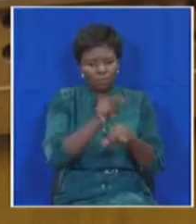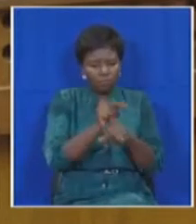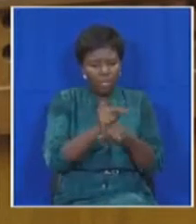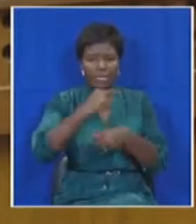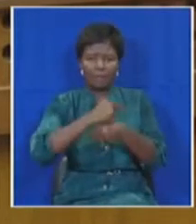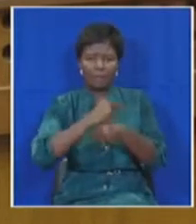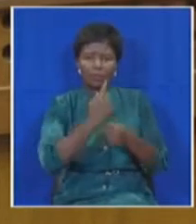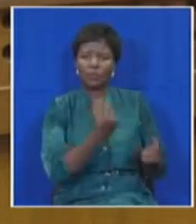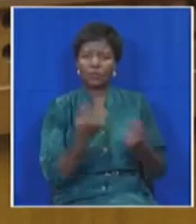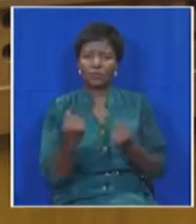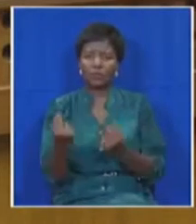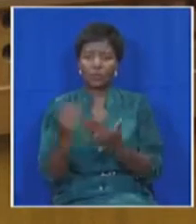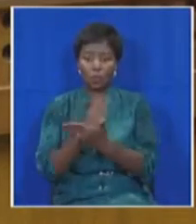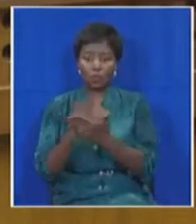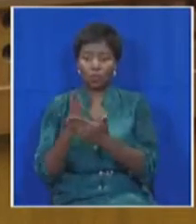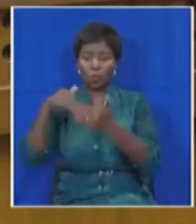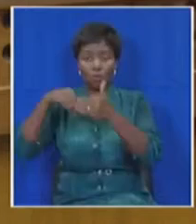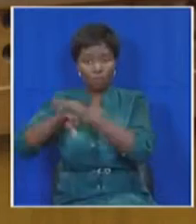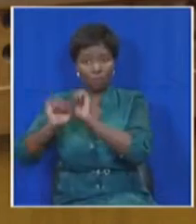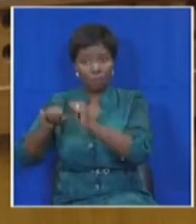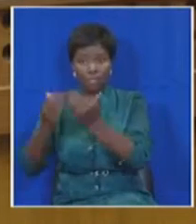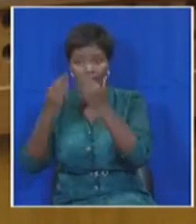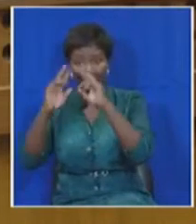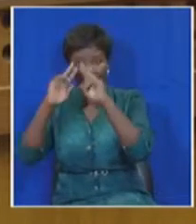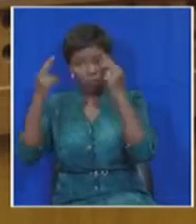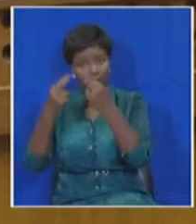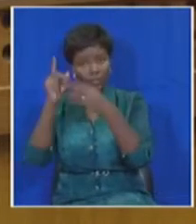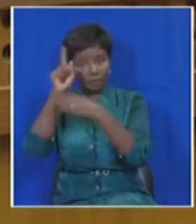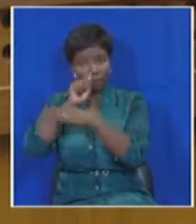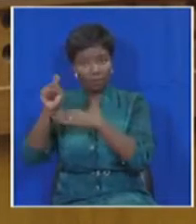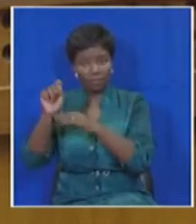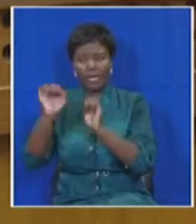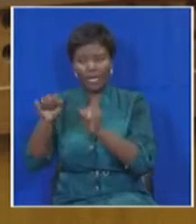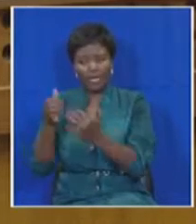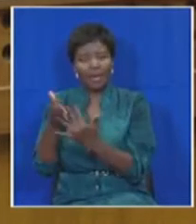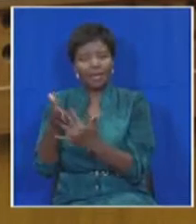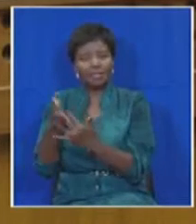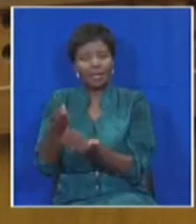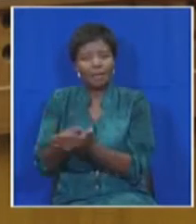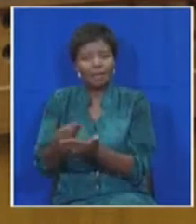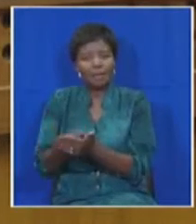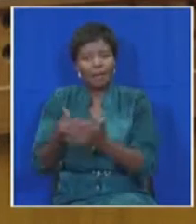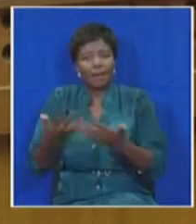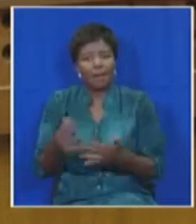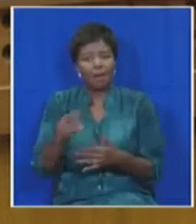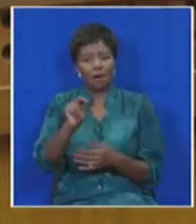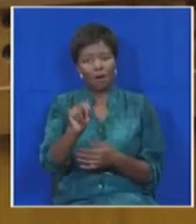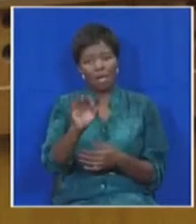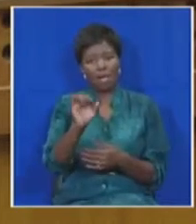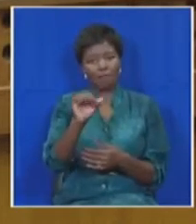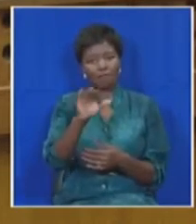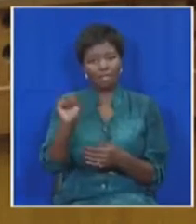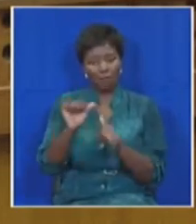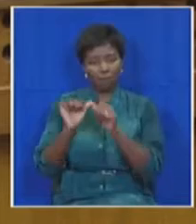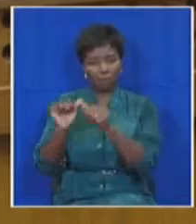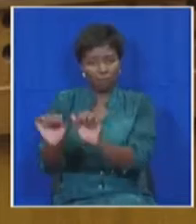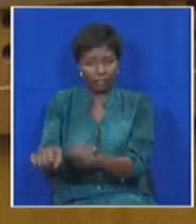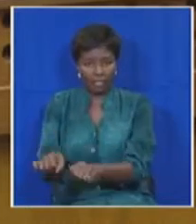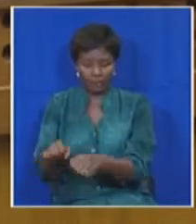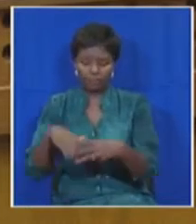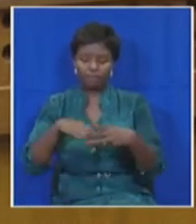for higher education will be able to access funding through an expanded national student financial aid scheme. Our